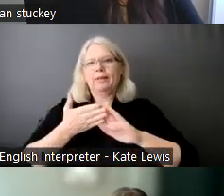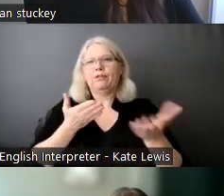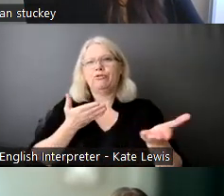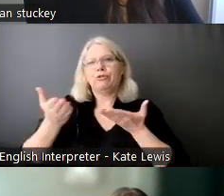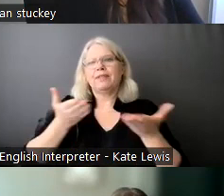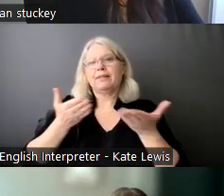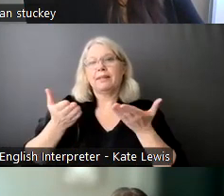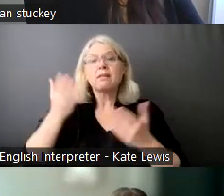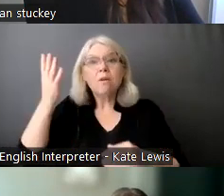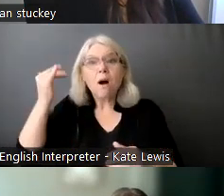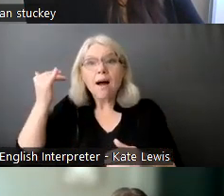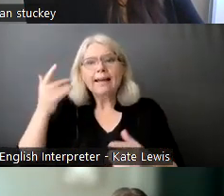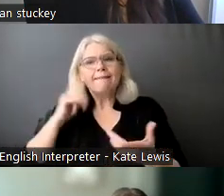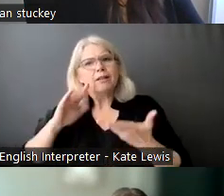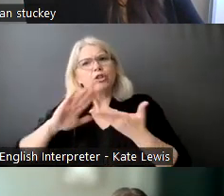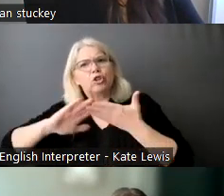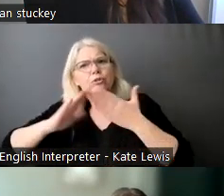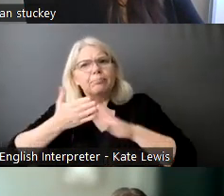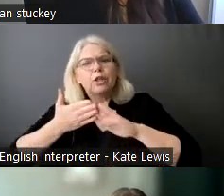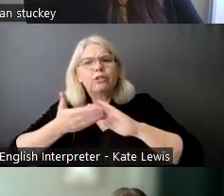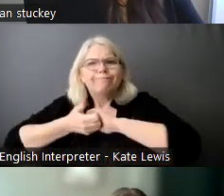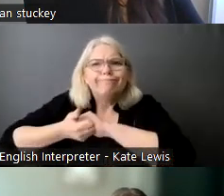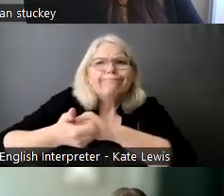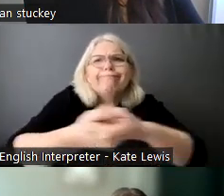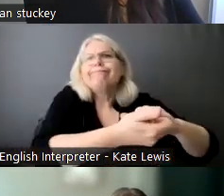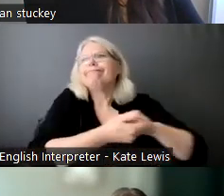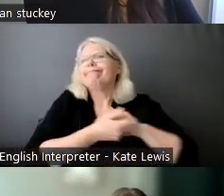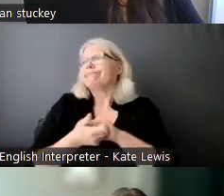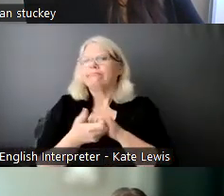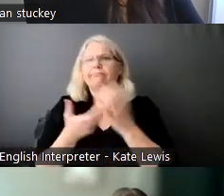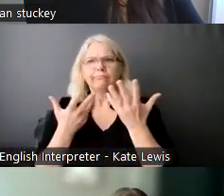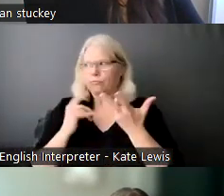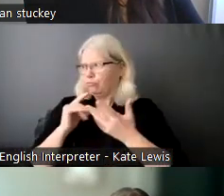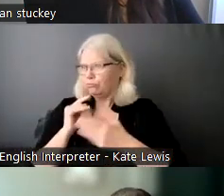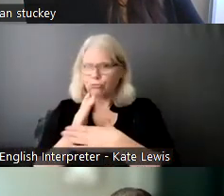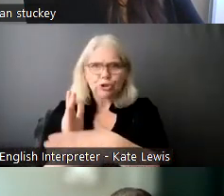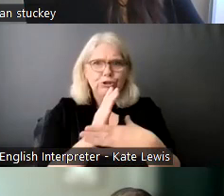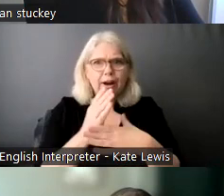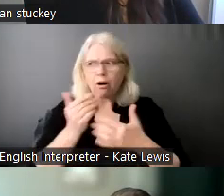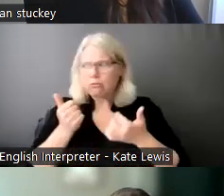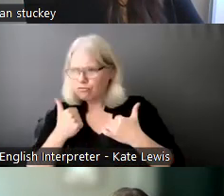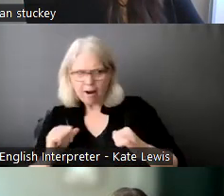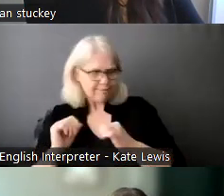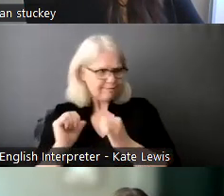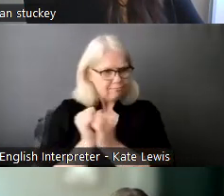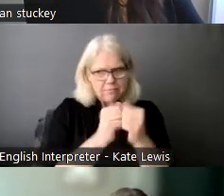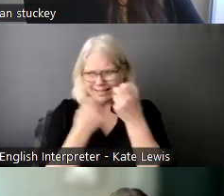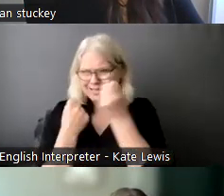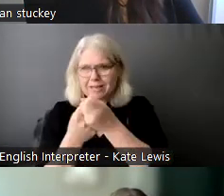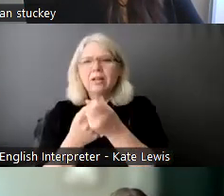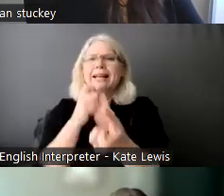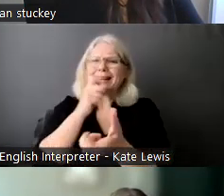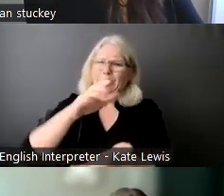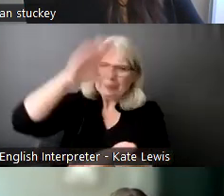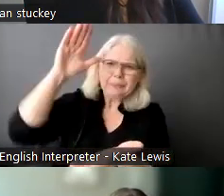building partnerships, promoting information and sharing their efforts to support, together we will combat elder abuse